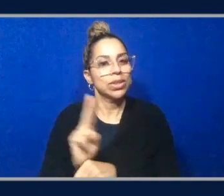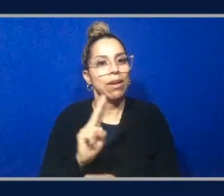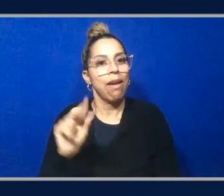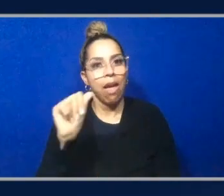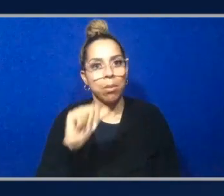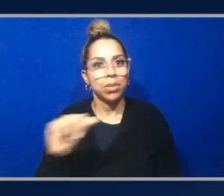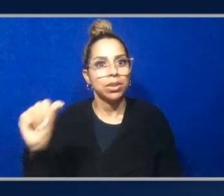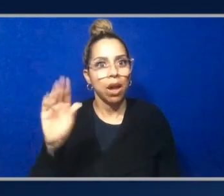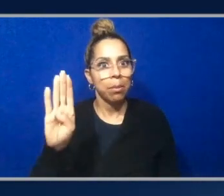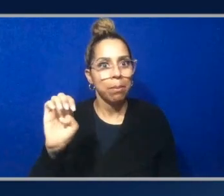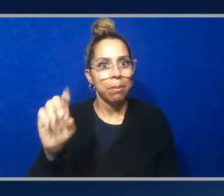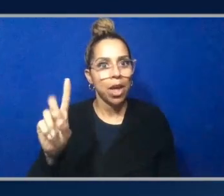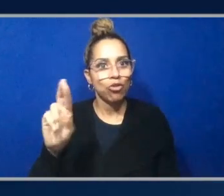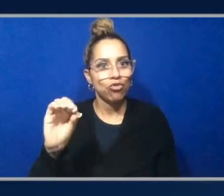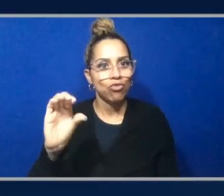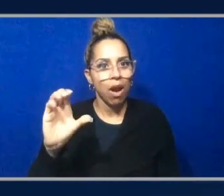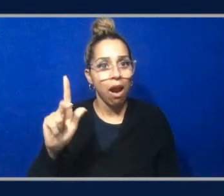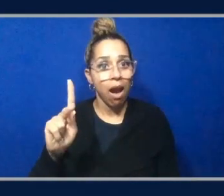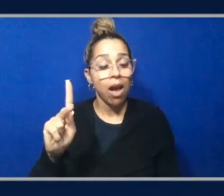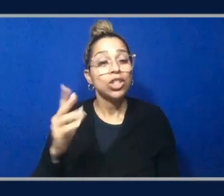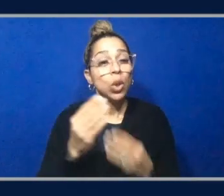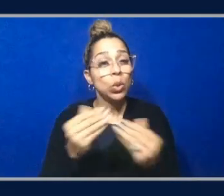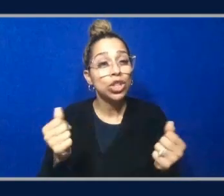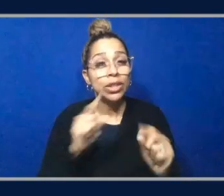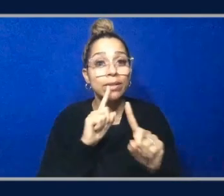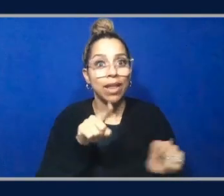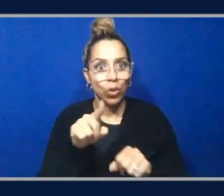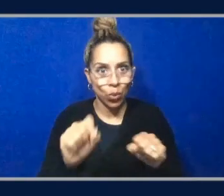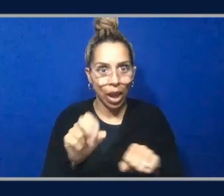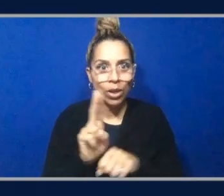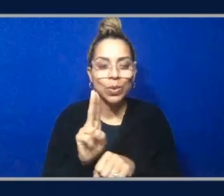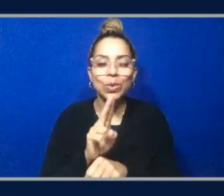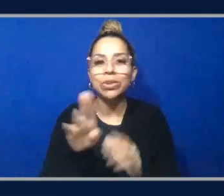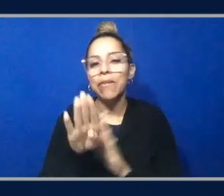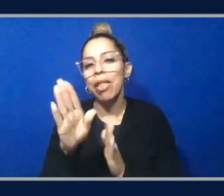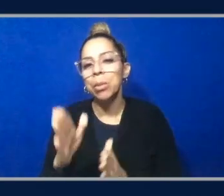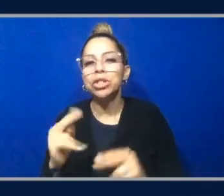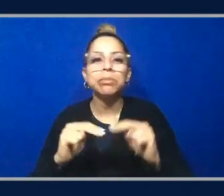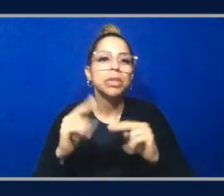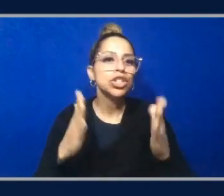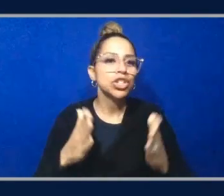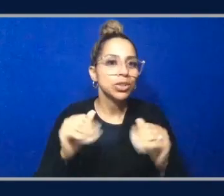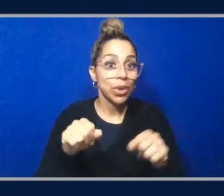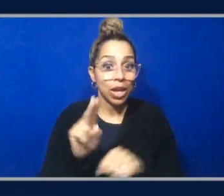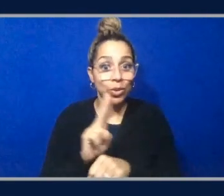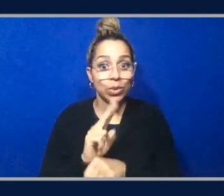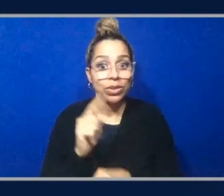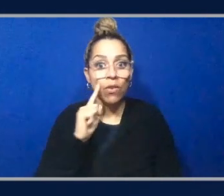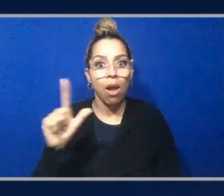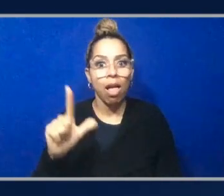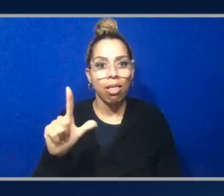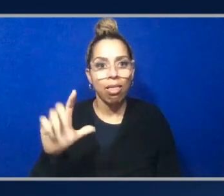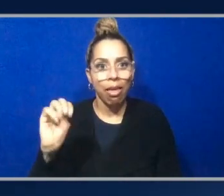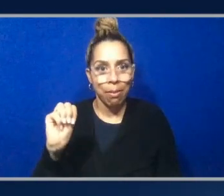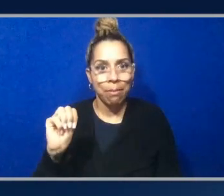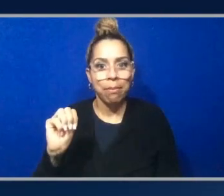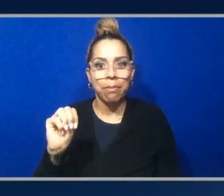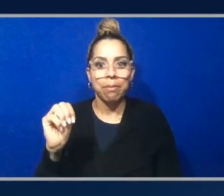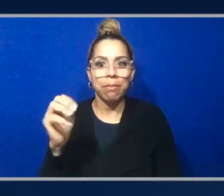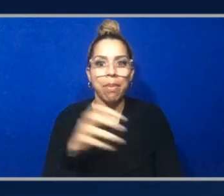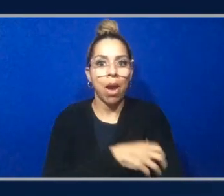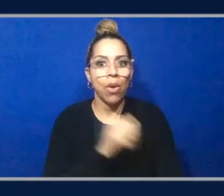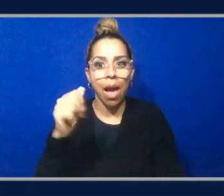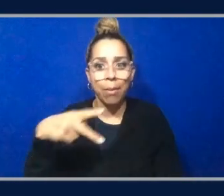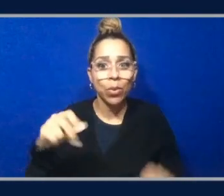the solution that you can use, you developers, you builders out there can use to build LLM-powered applications, can build agentic systems, can build